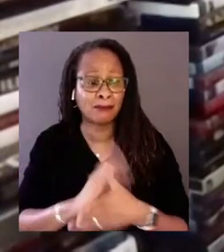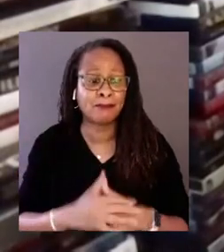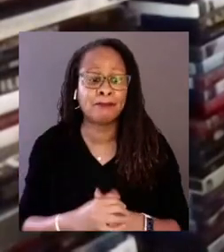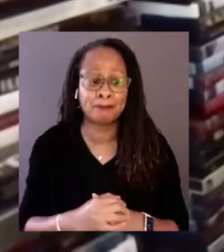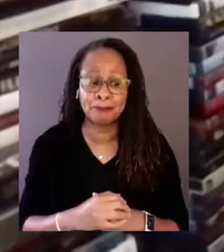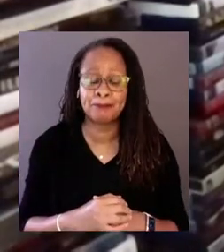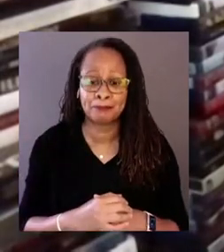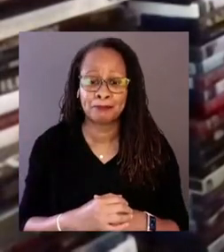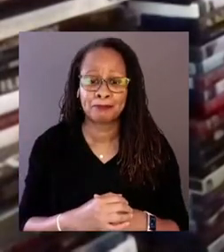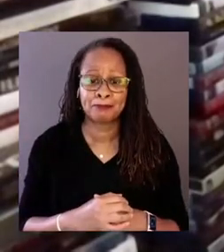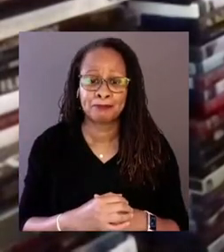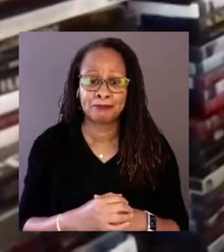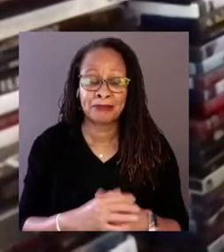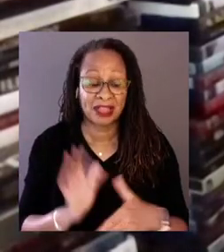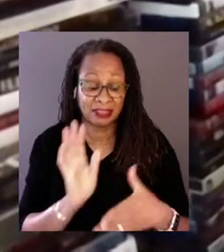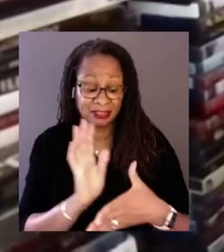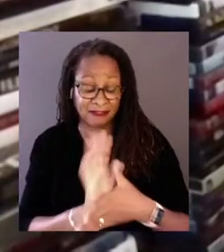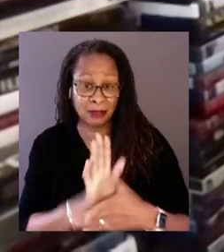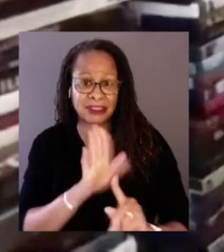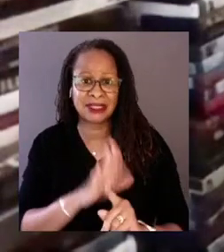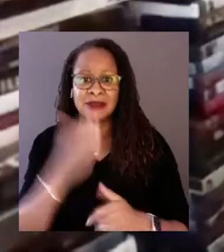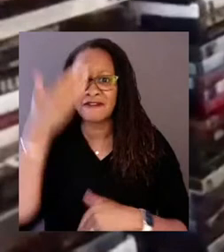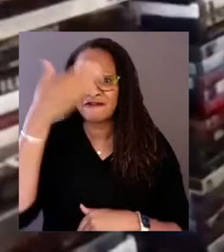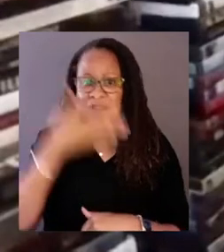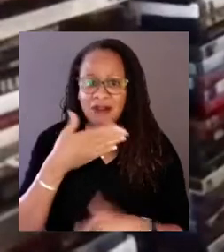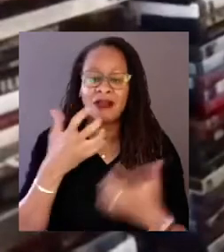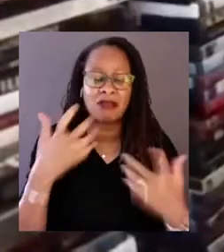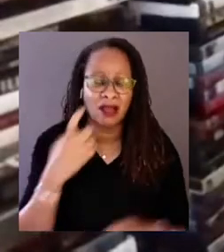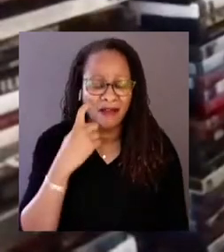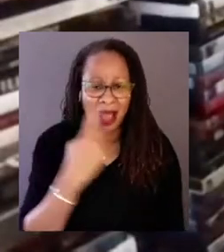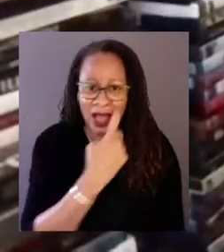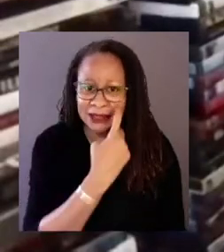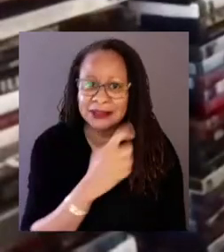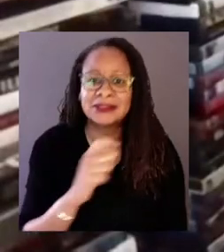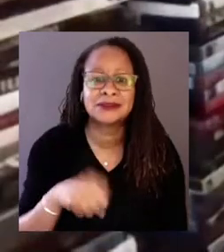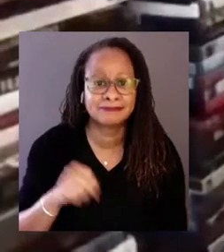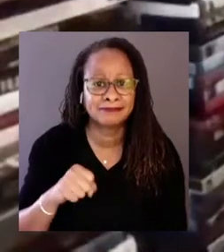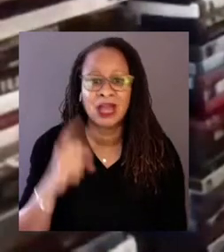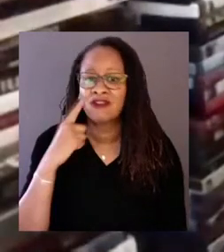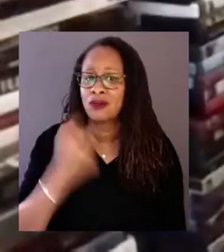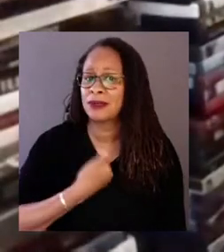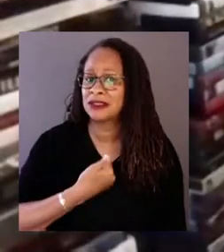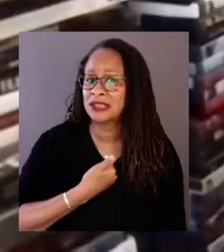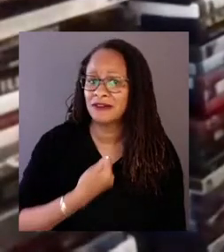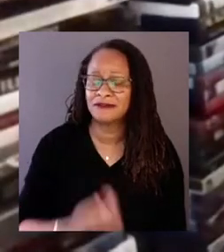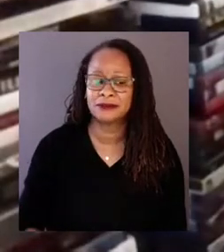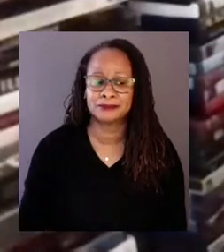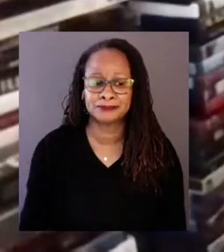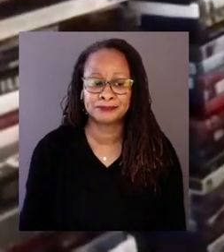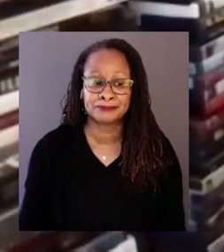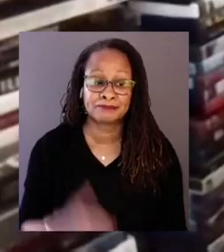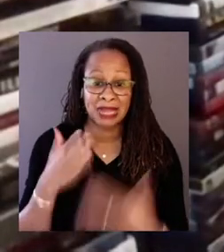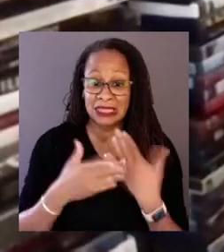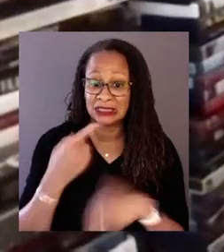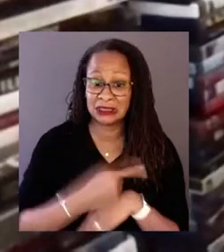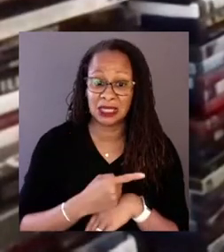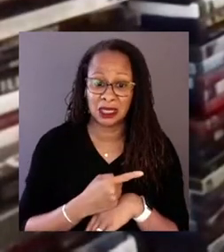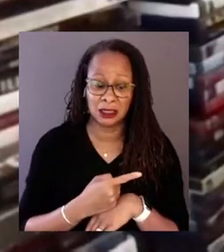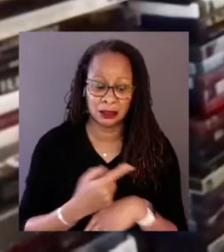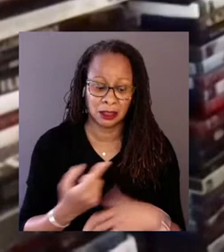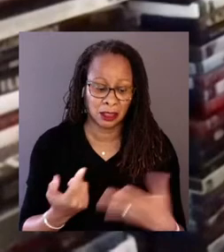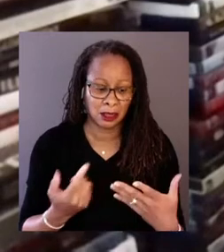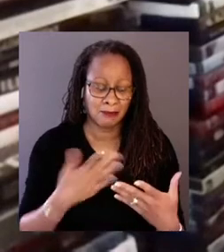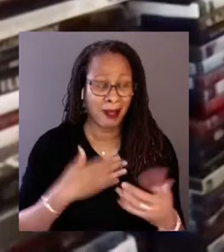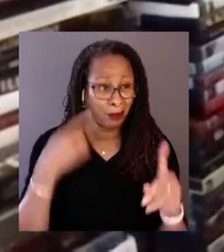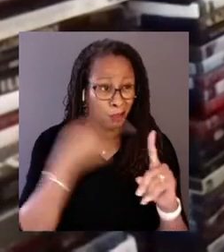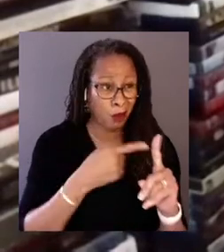in front of a lot of eyes. And to me, it's always about, you know, at the end of the day, I don't make films to win